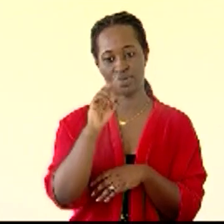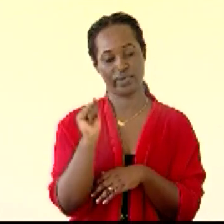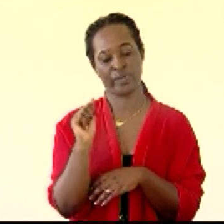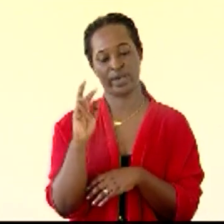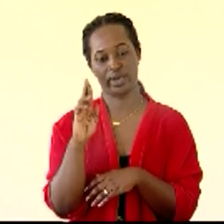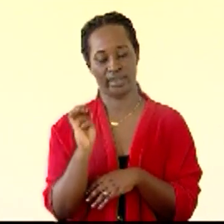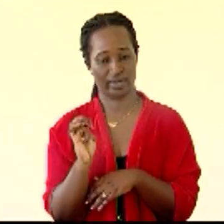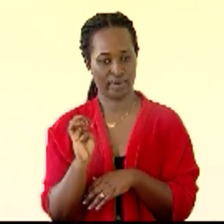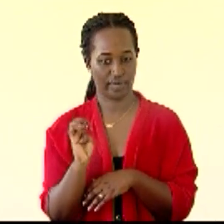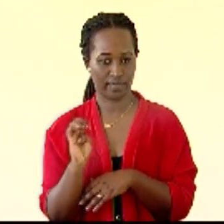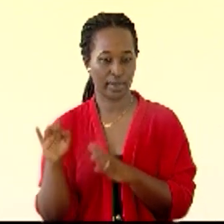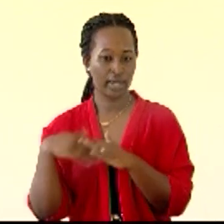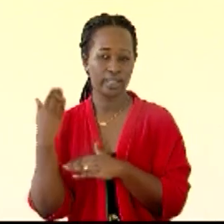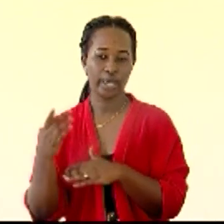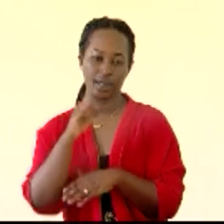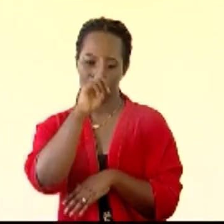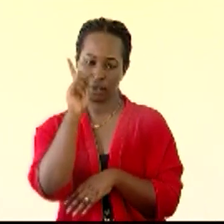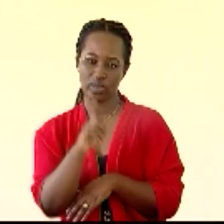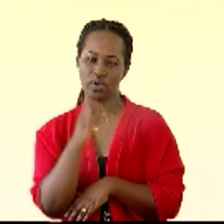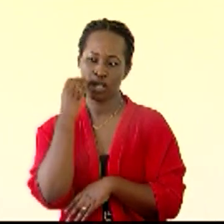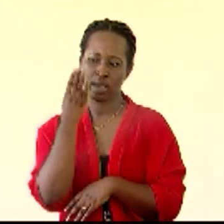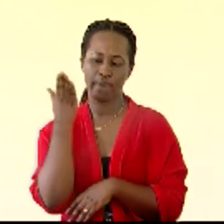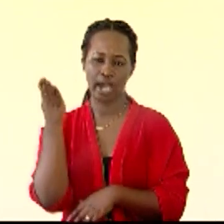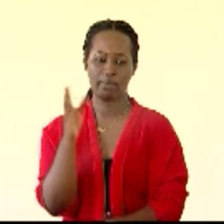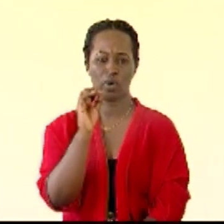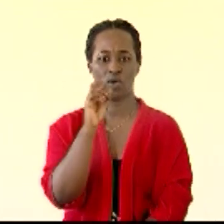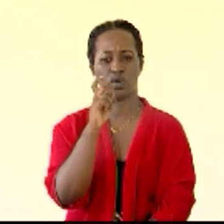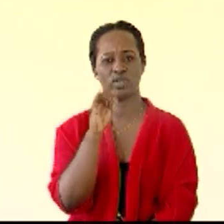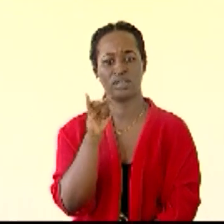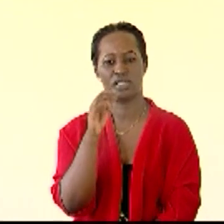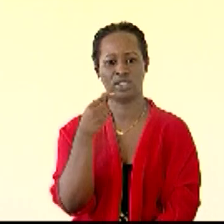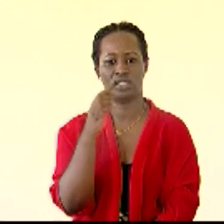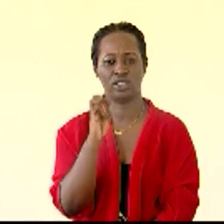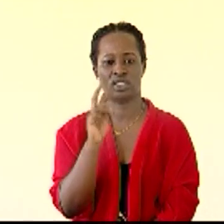about, what if there was oxygen?